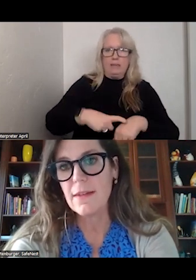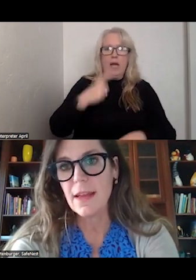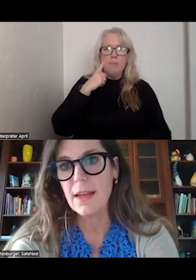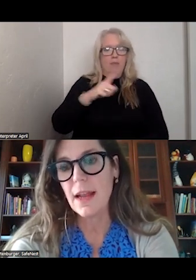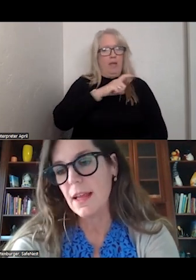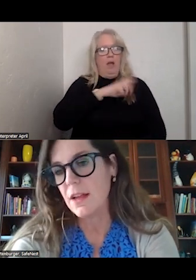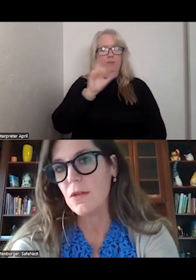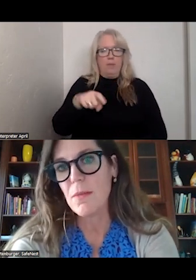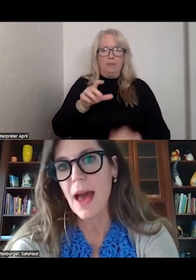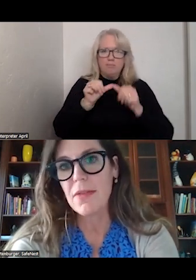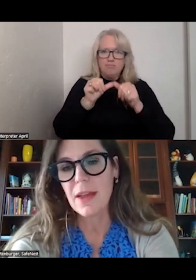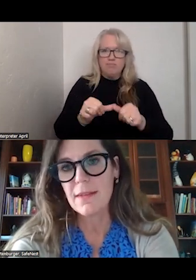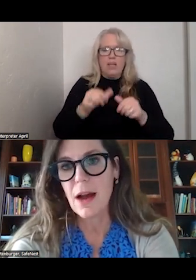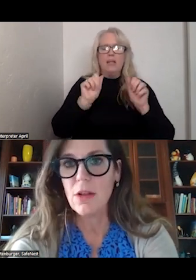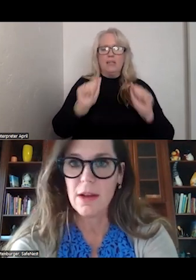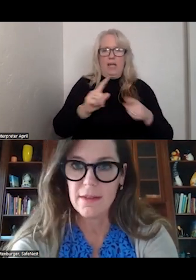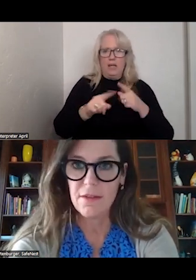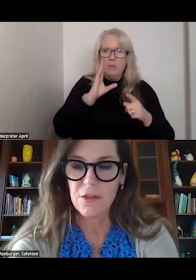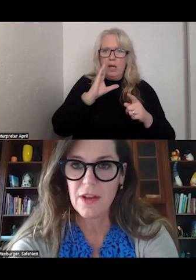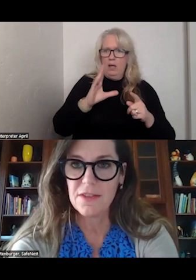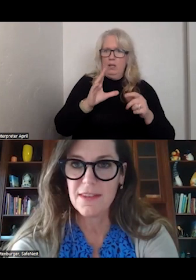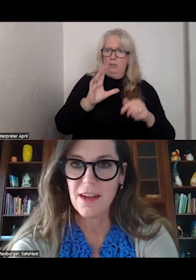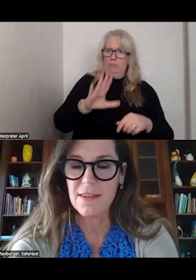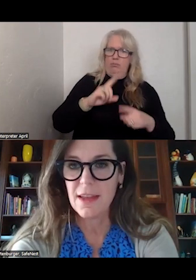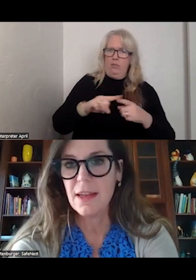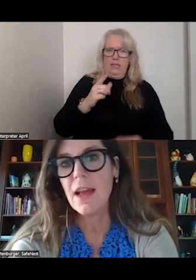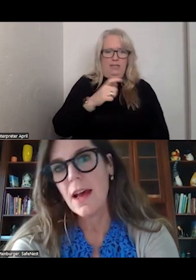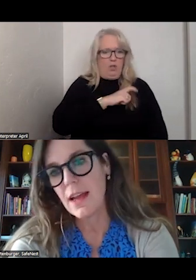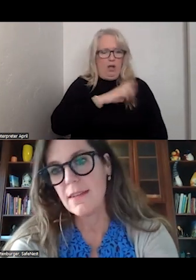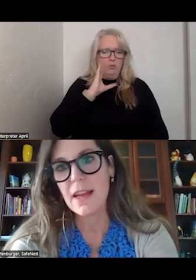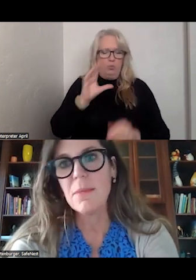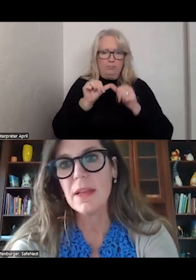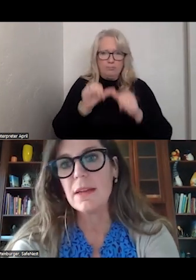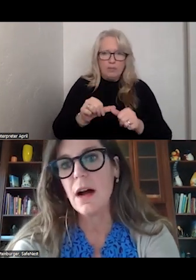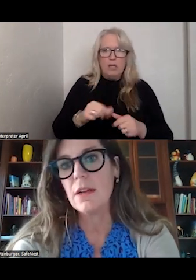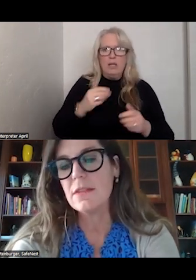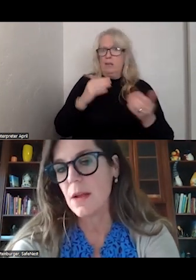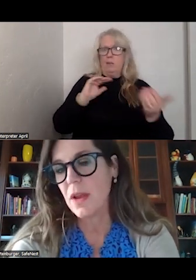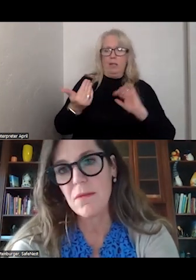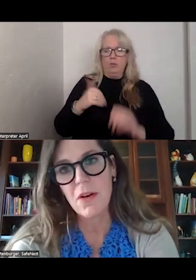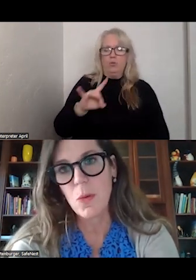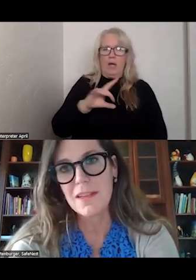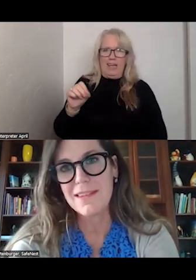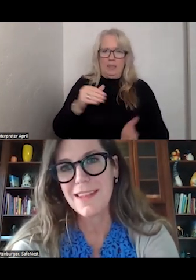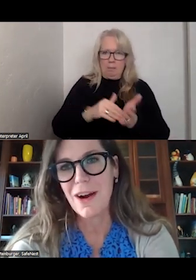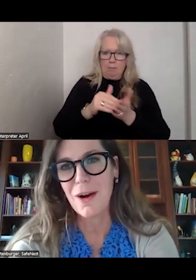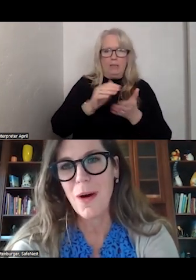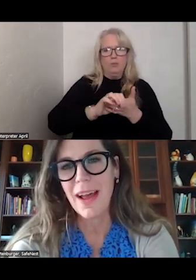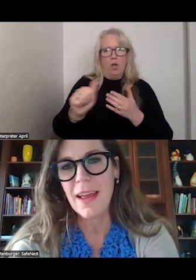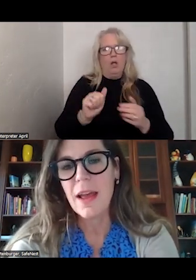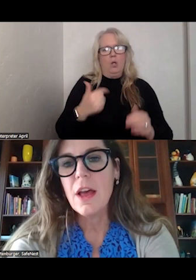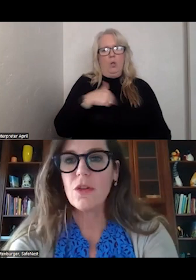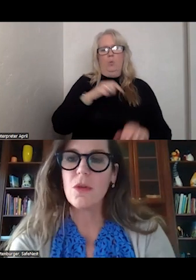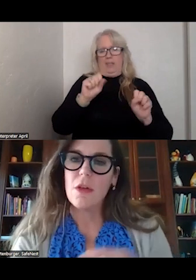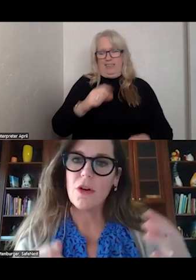stay on scene, and he can do the math against how long his officers have to stay on scene against $80 million. And we can very quickly see the